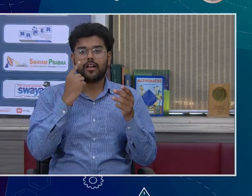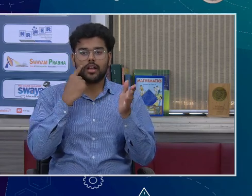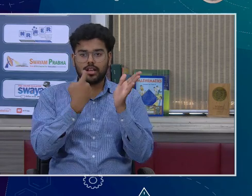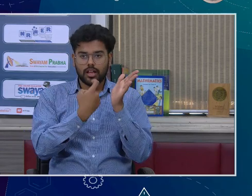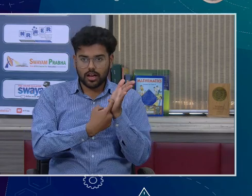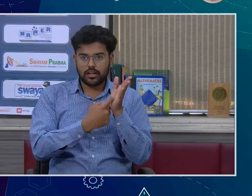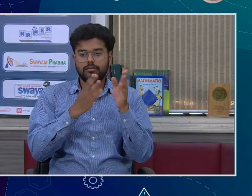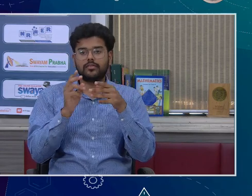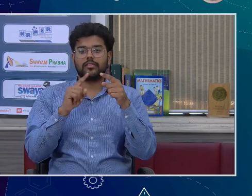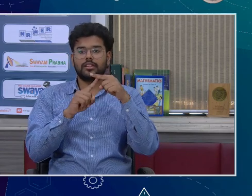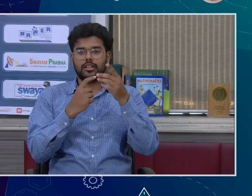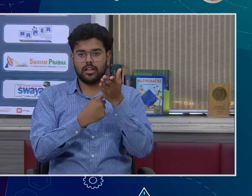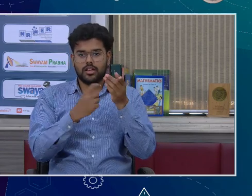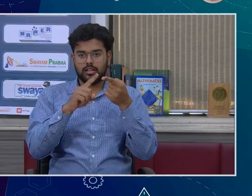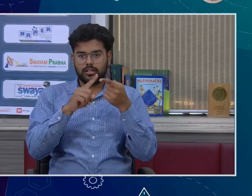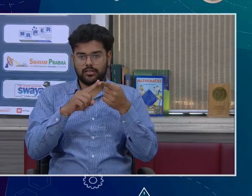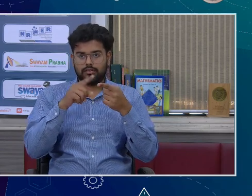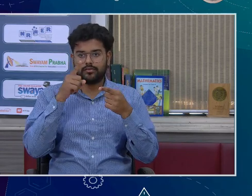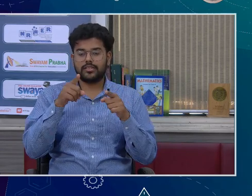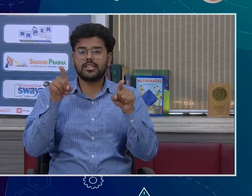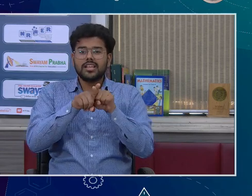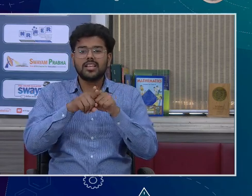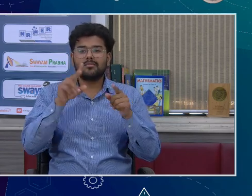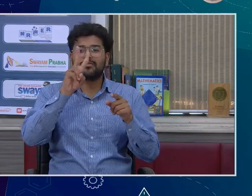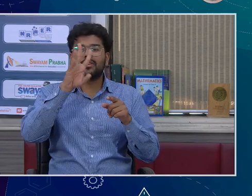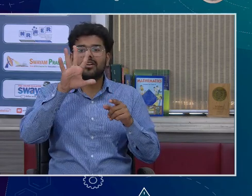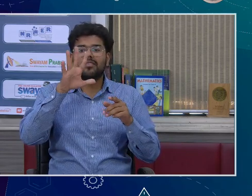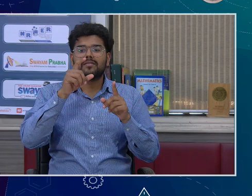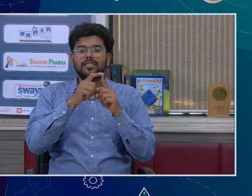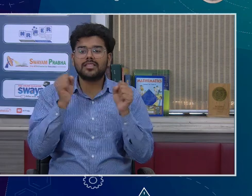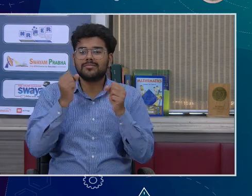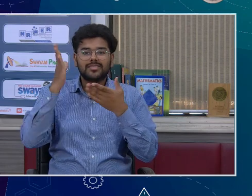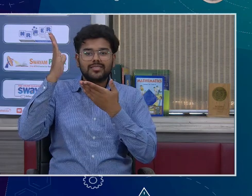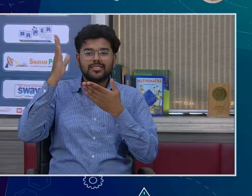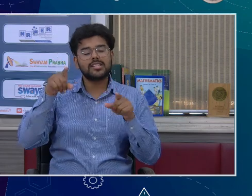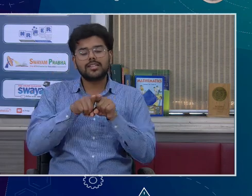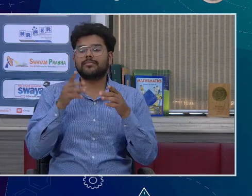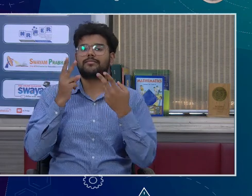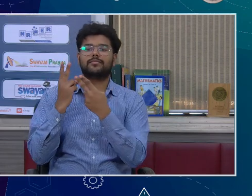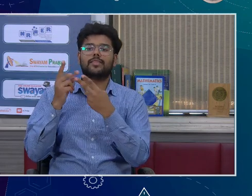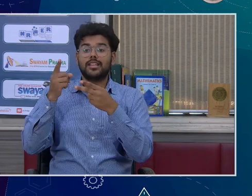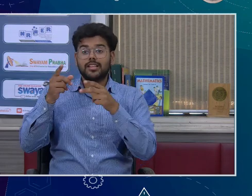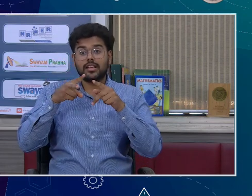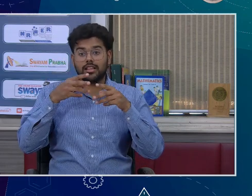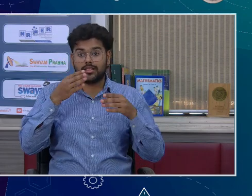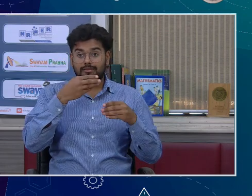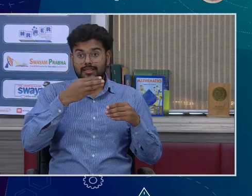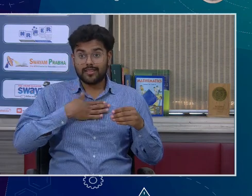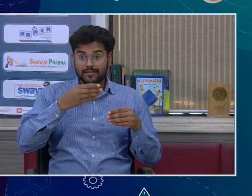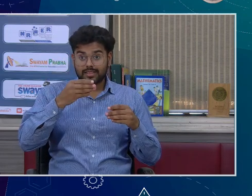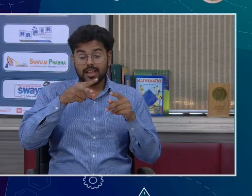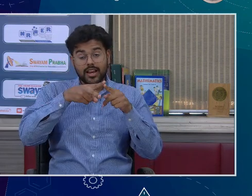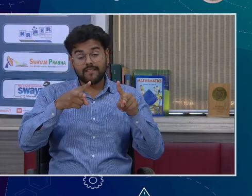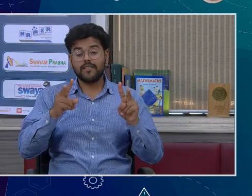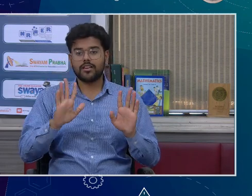tree. So let's talk about it. And if you have a look at it, it has a different kind of leaves. Okay. We all